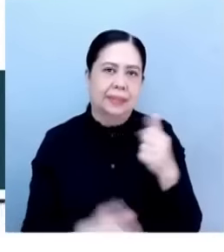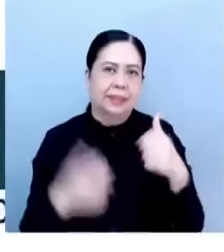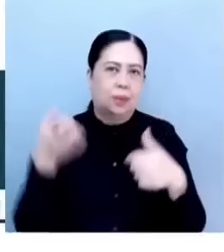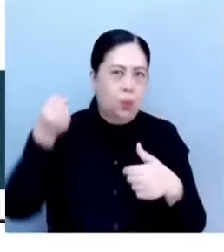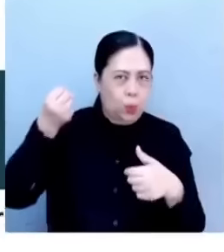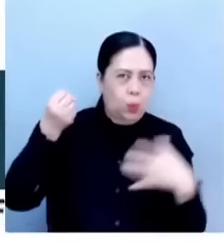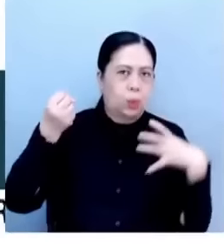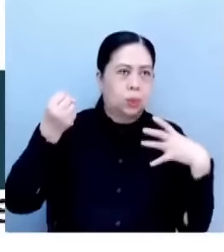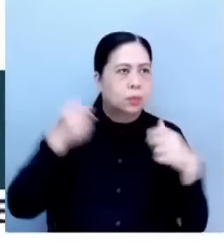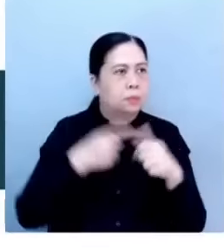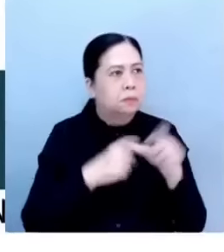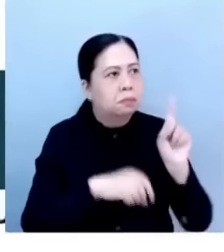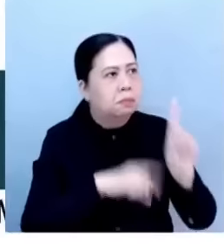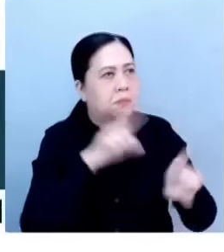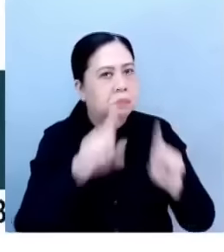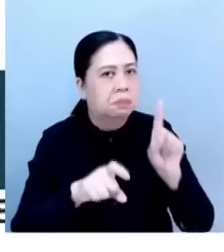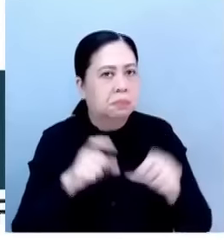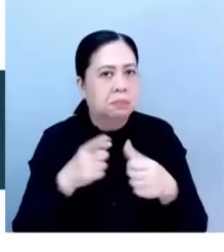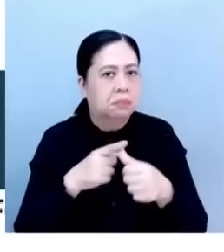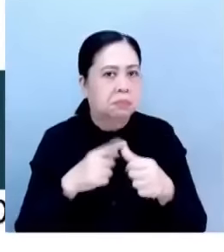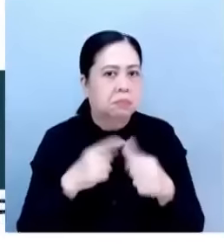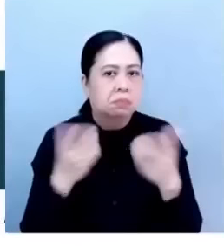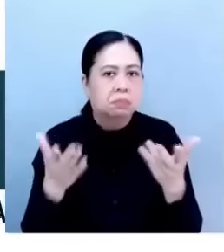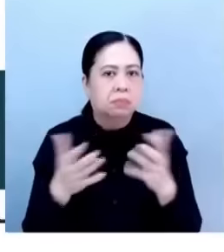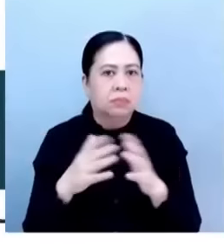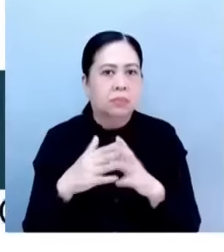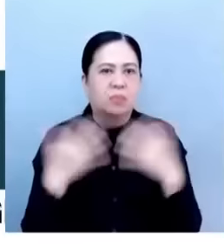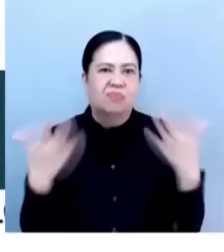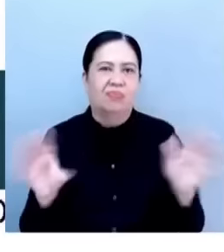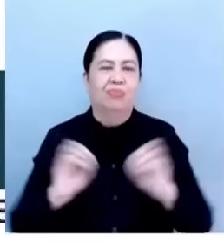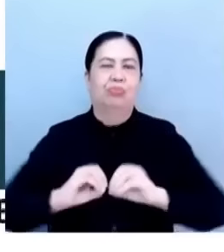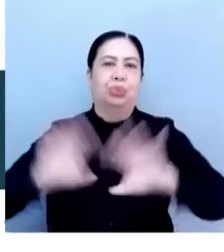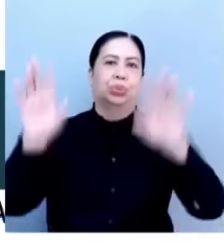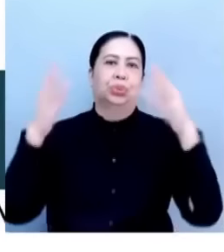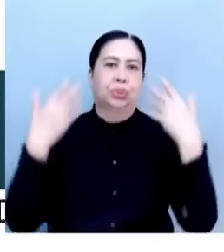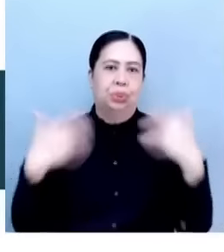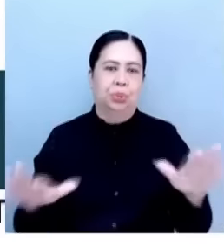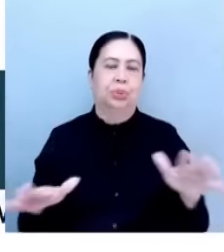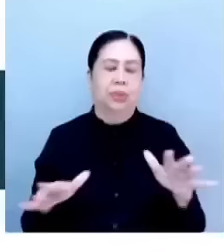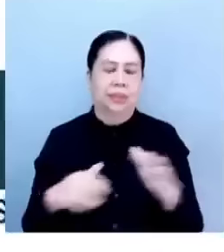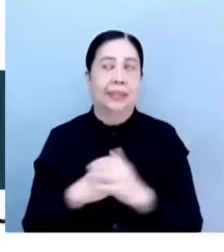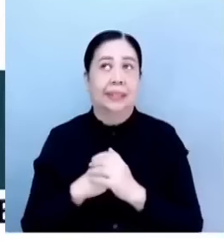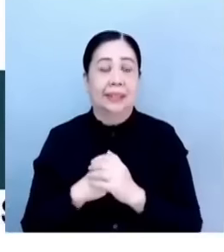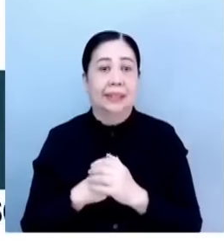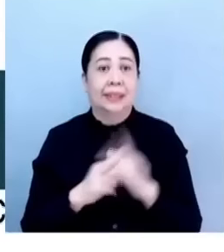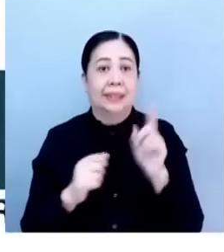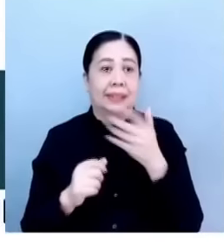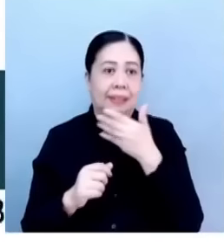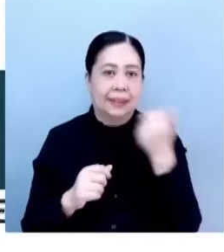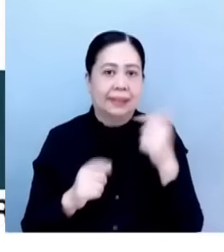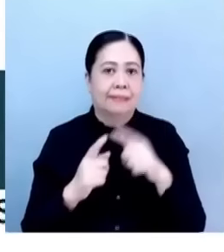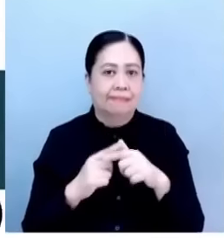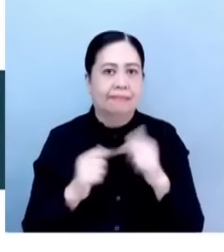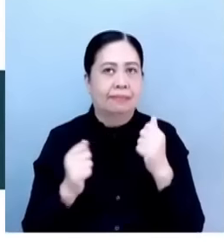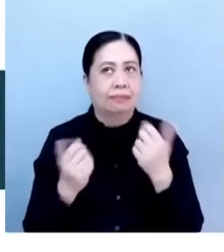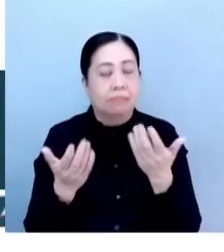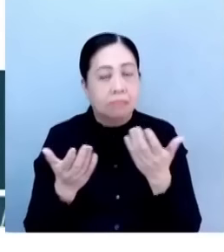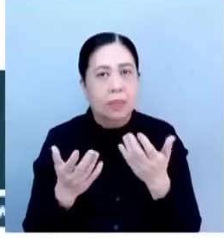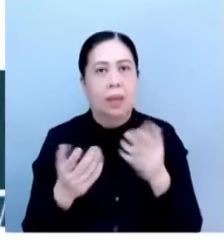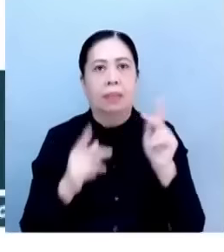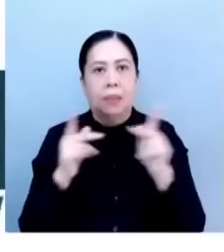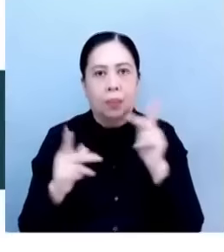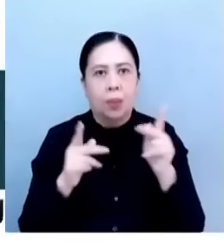should... Well, it's already there. It's already out there. And yeah. What's better is at least people